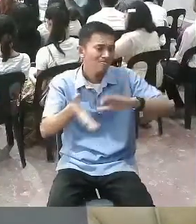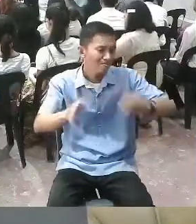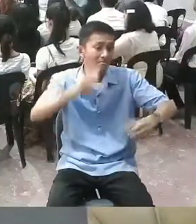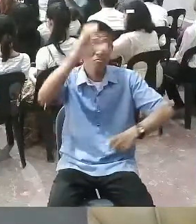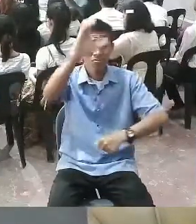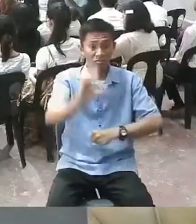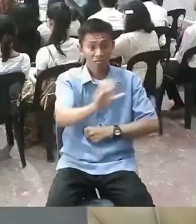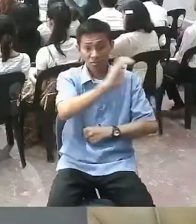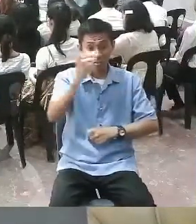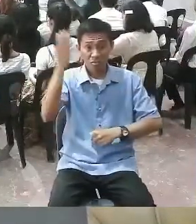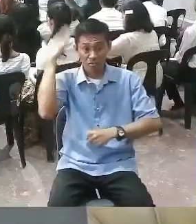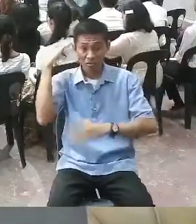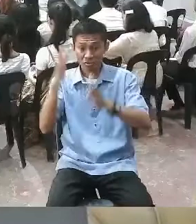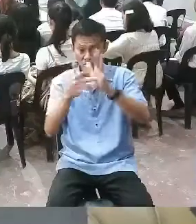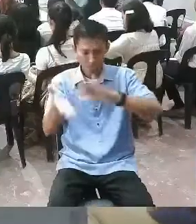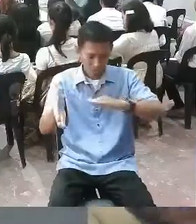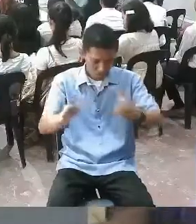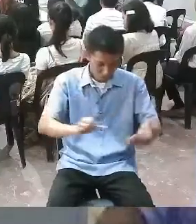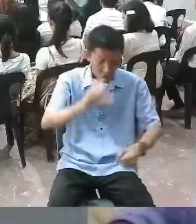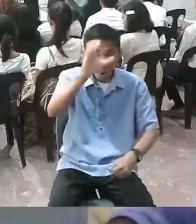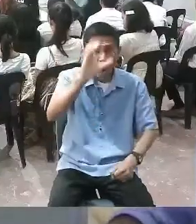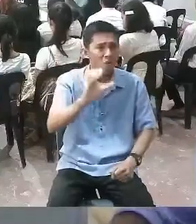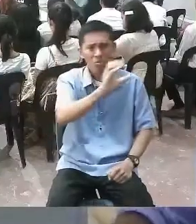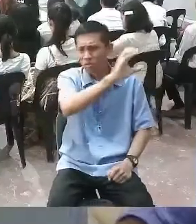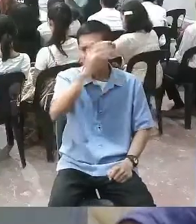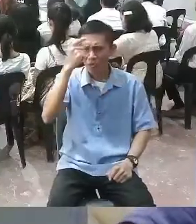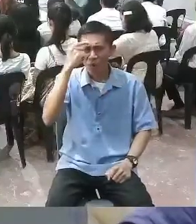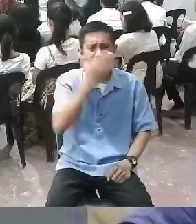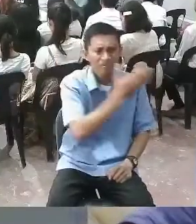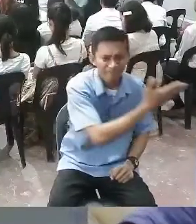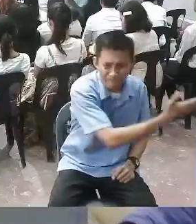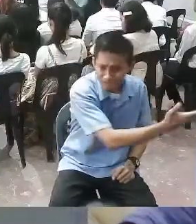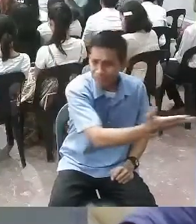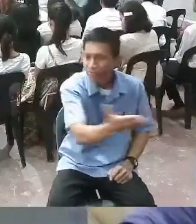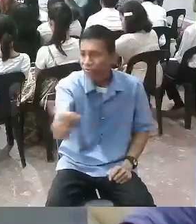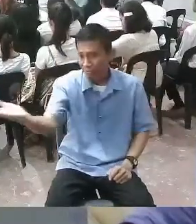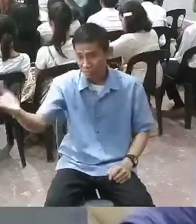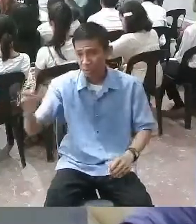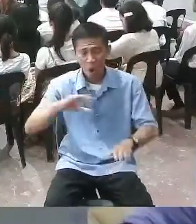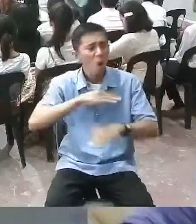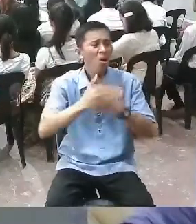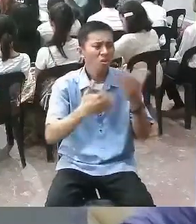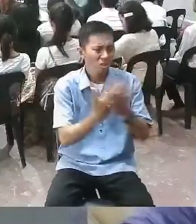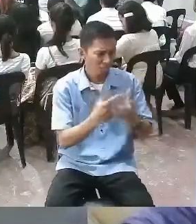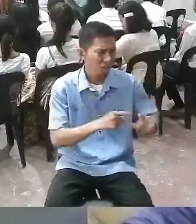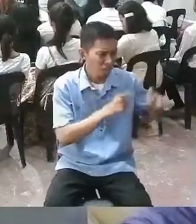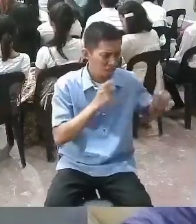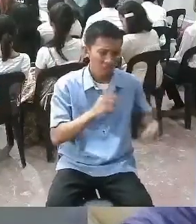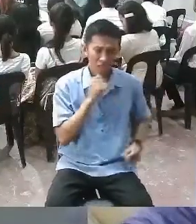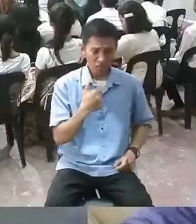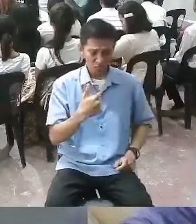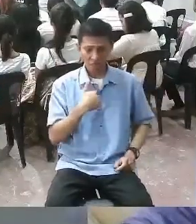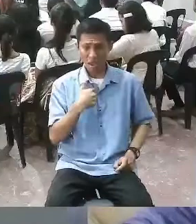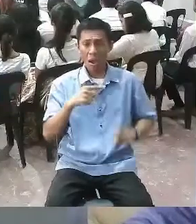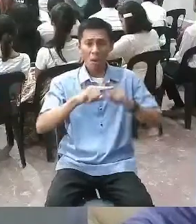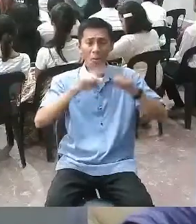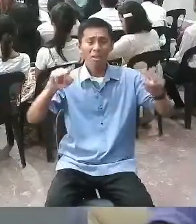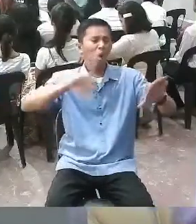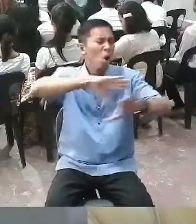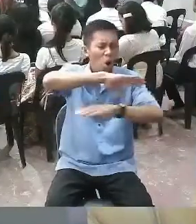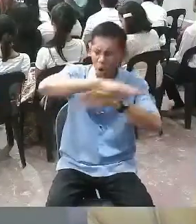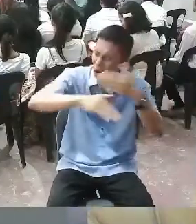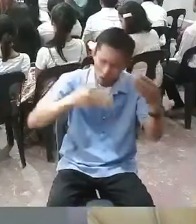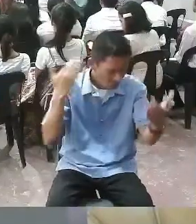Jesus died on the cross, he died for not just my sin, but he died for the sins of